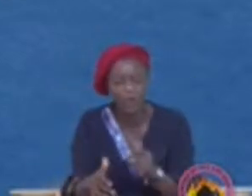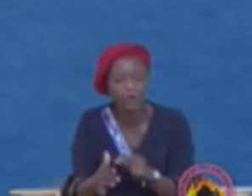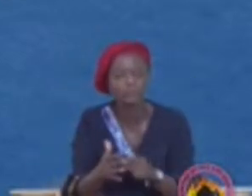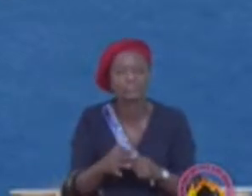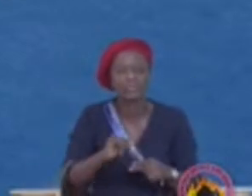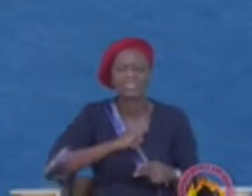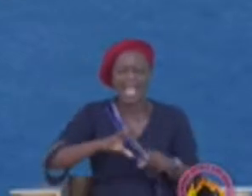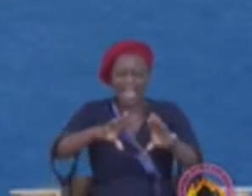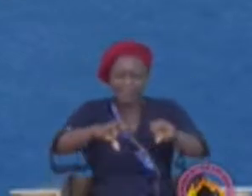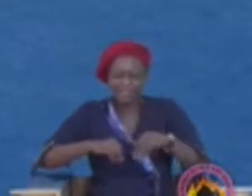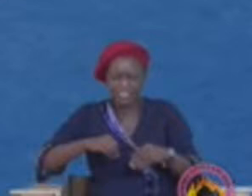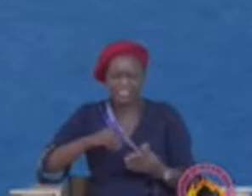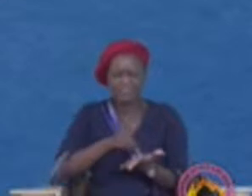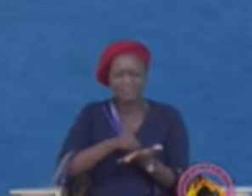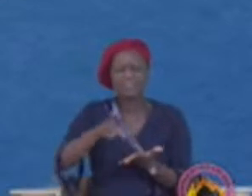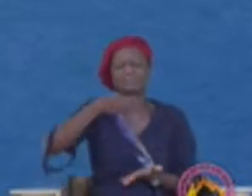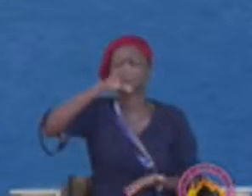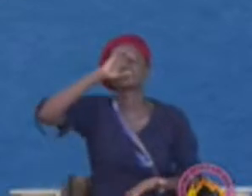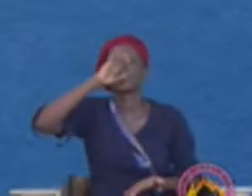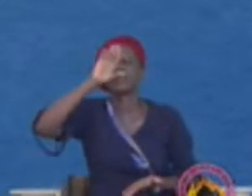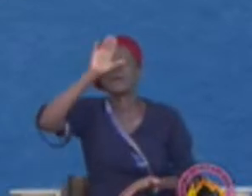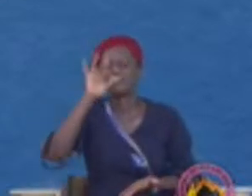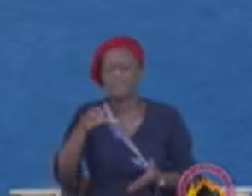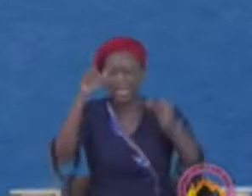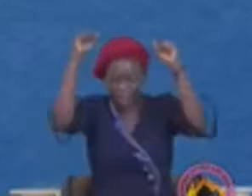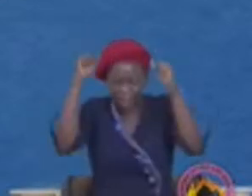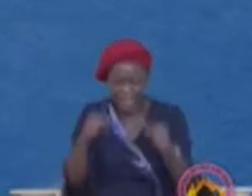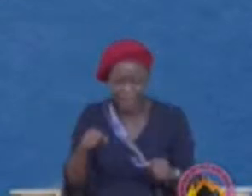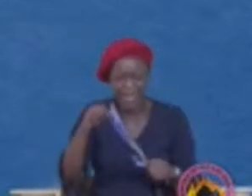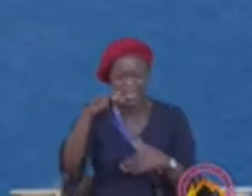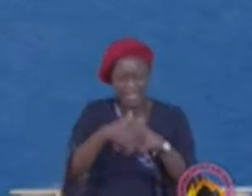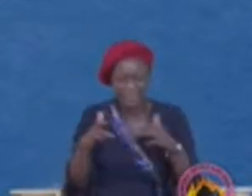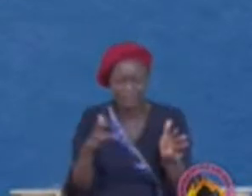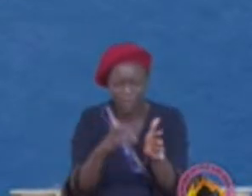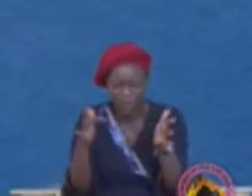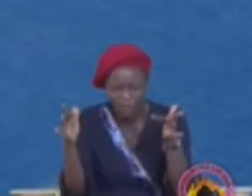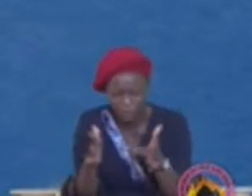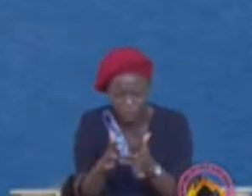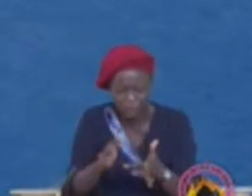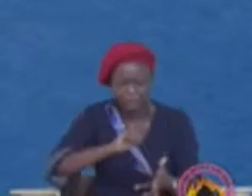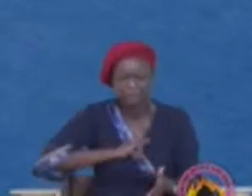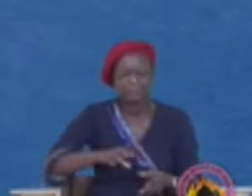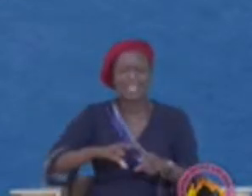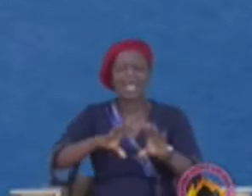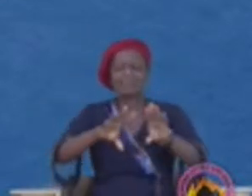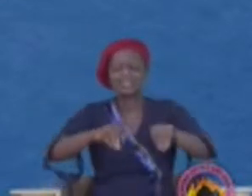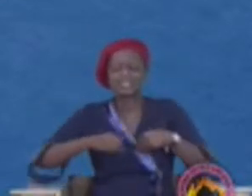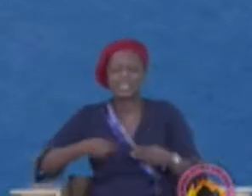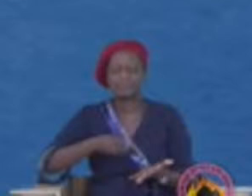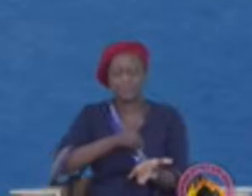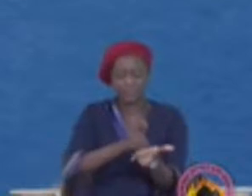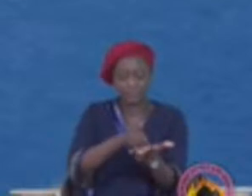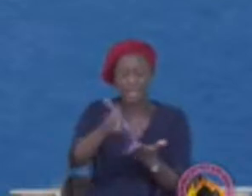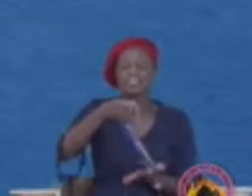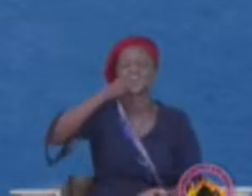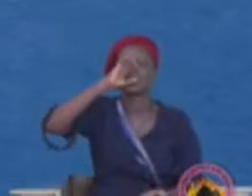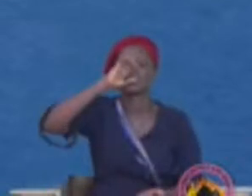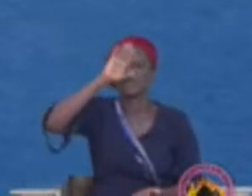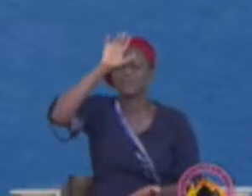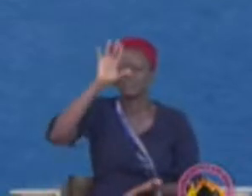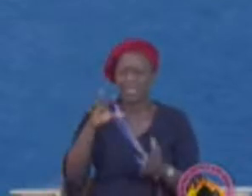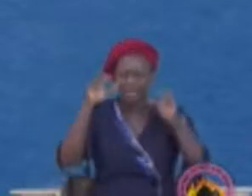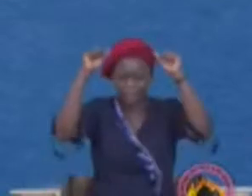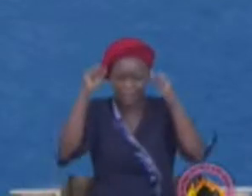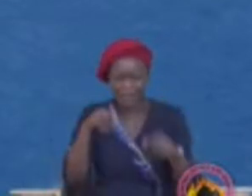divine tonic and vitamins by the power in the blood of Jesus. By the power in the blood of Jesus. By the power in the blood